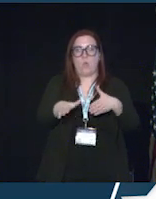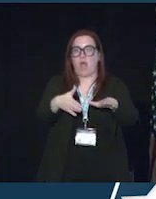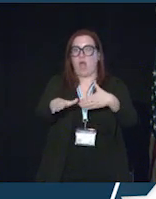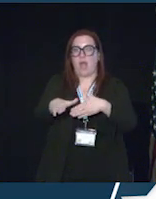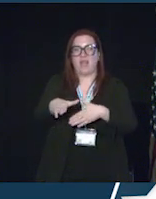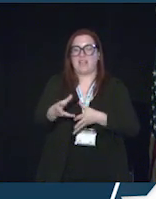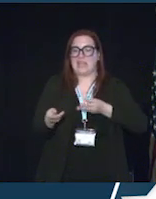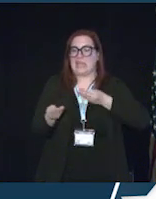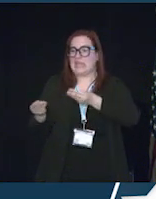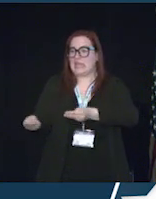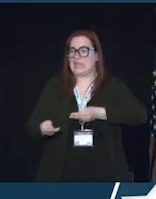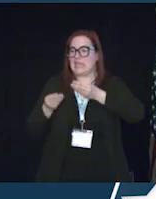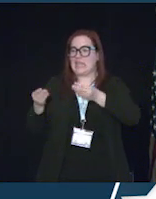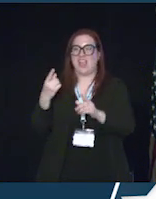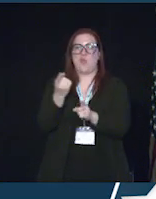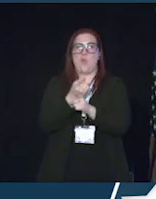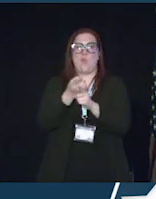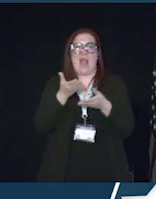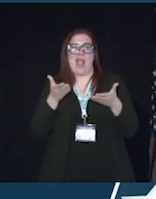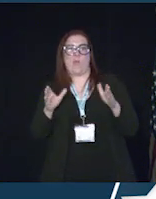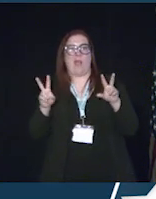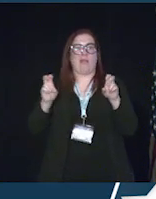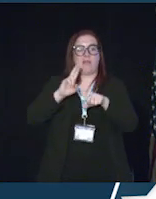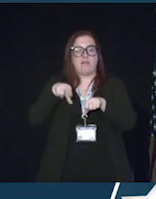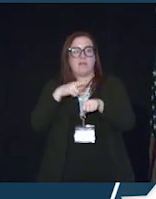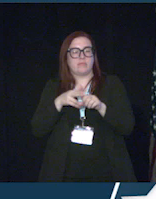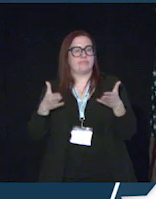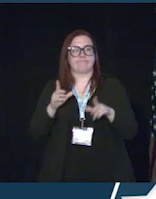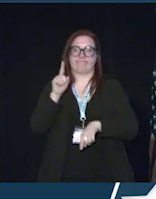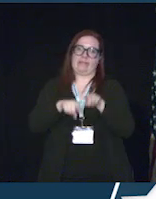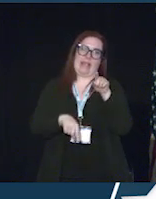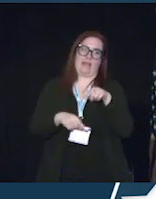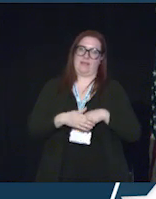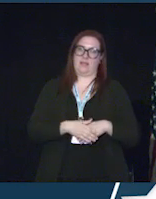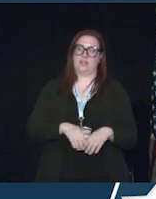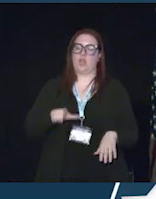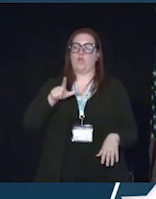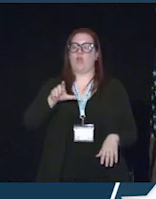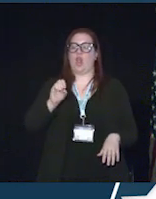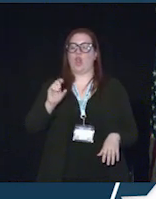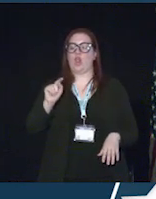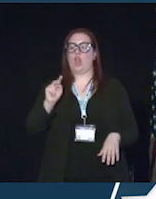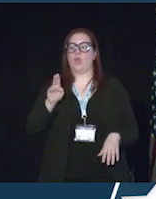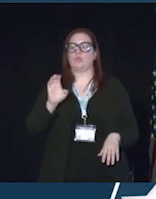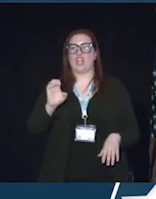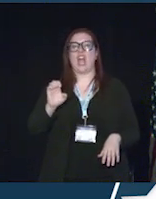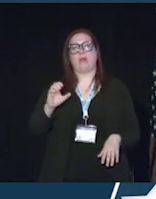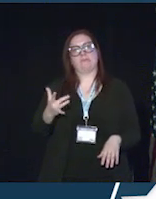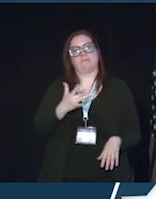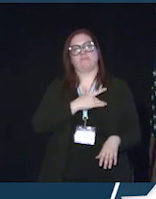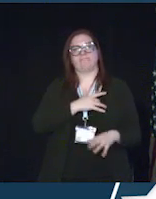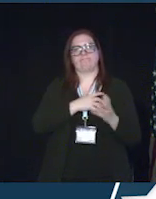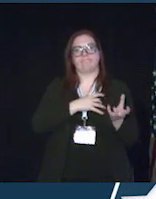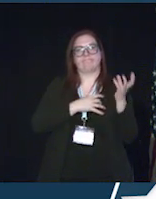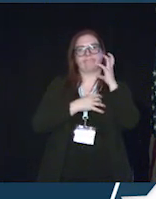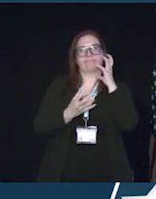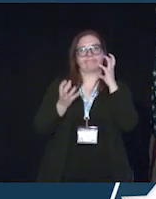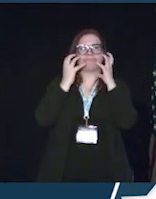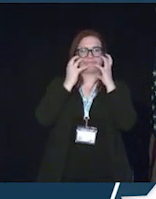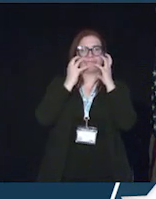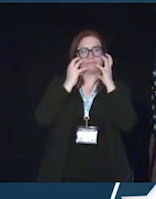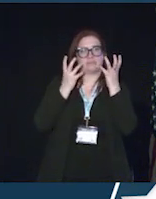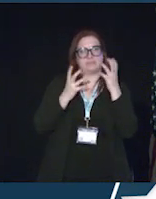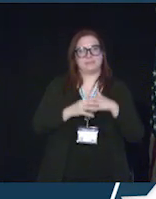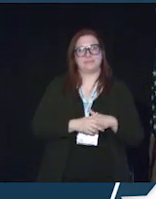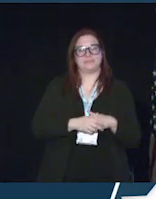couldn't eat the right way. So for low tone, it makes me chubby. So